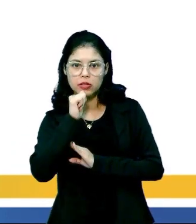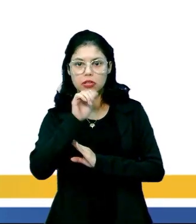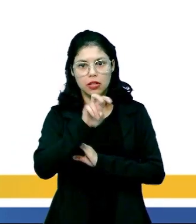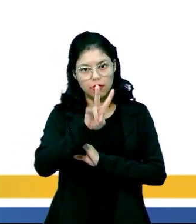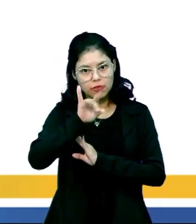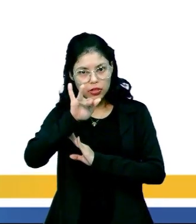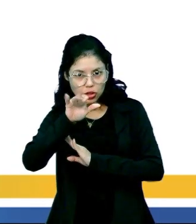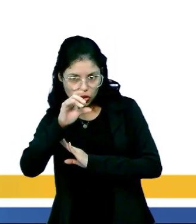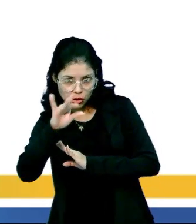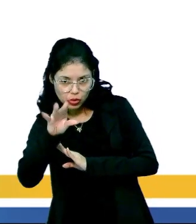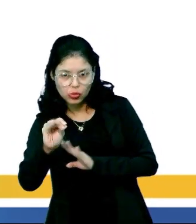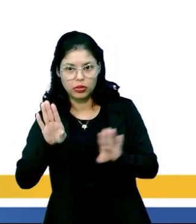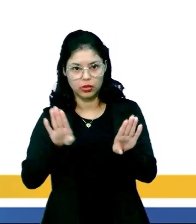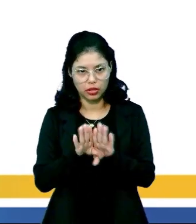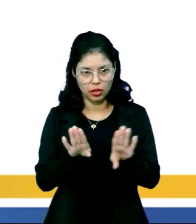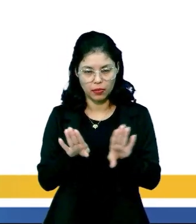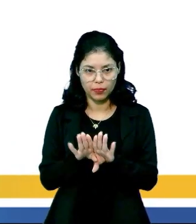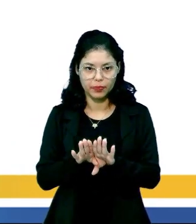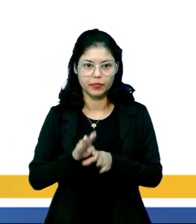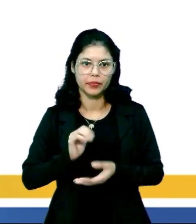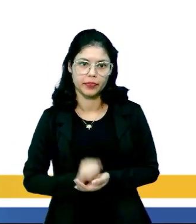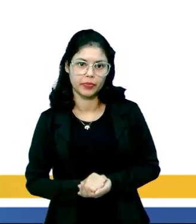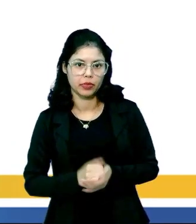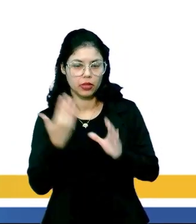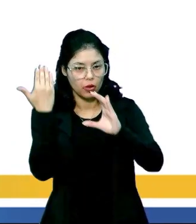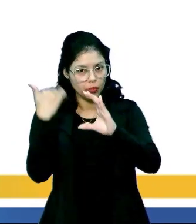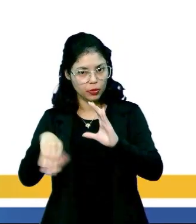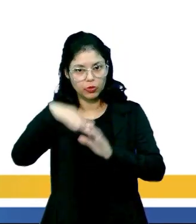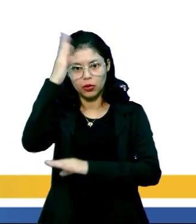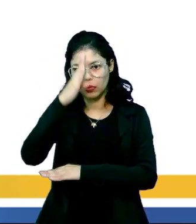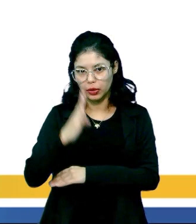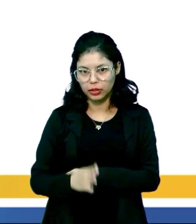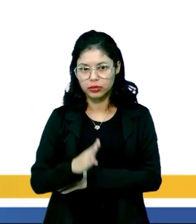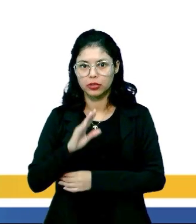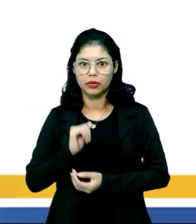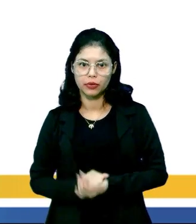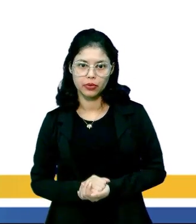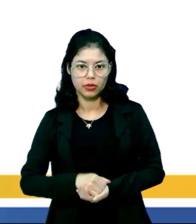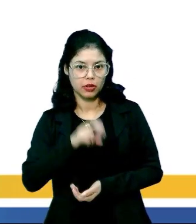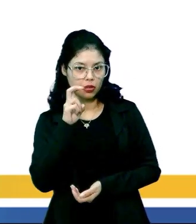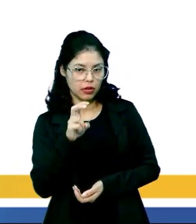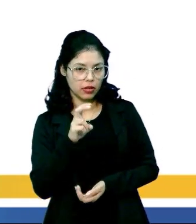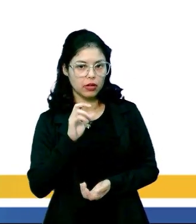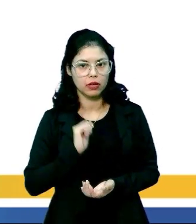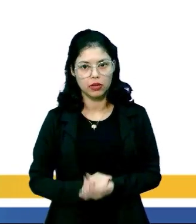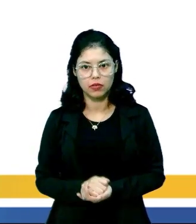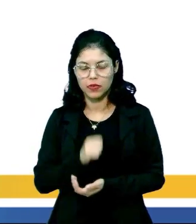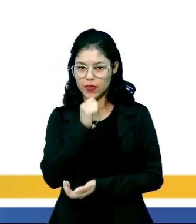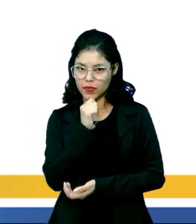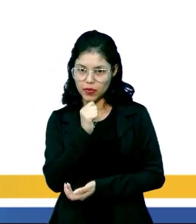Vinicius de mora has not in Public in Brazil for Years